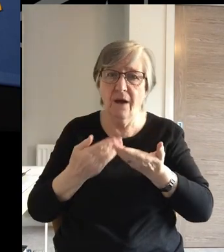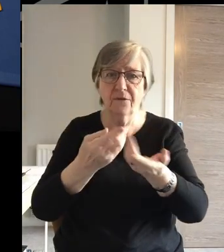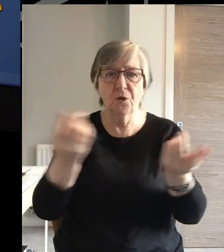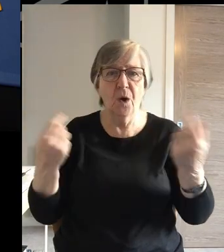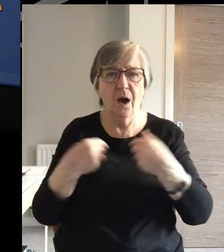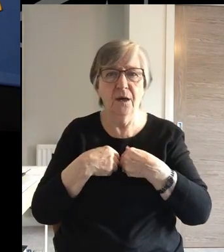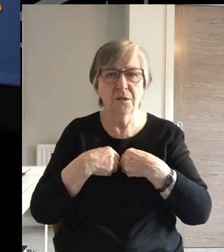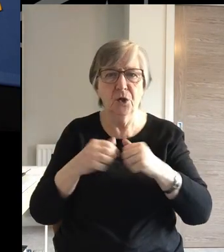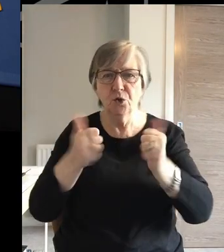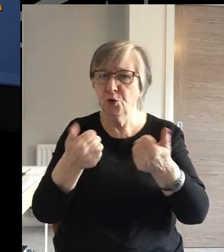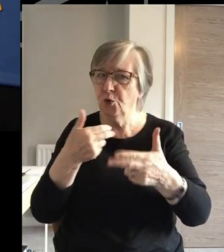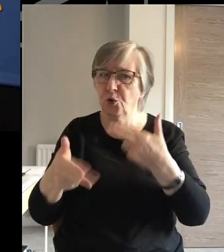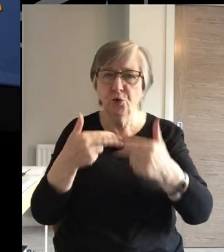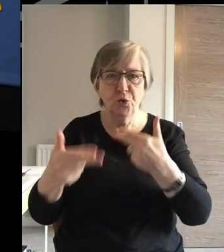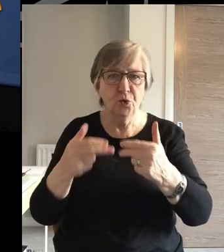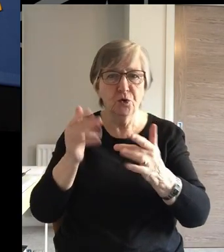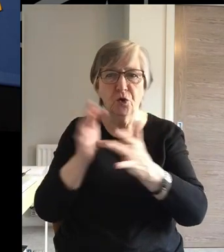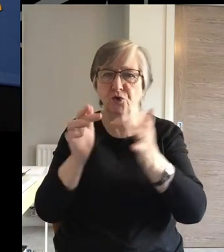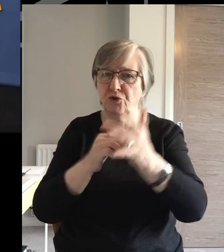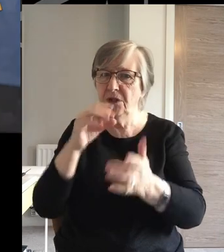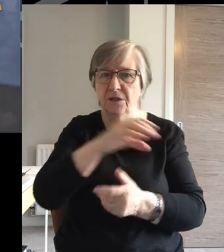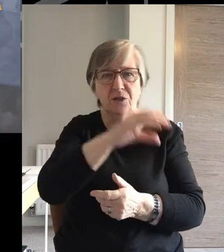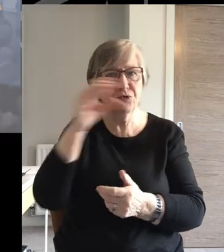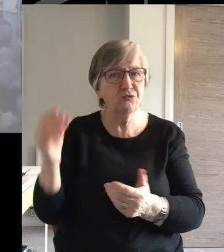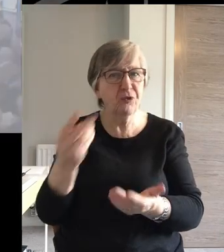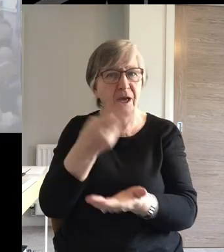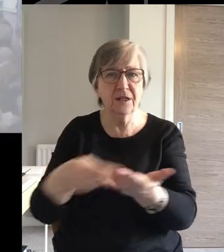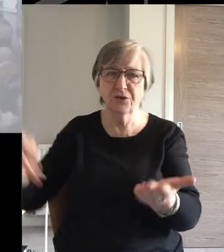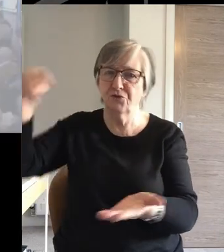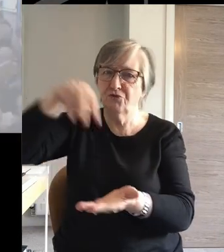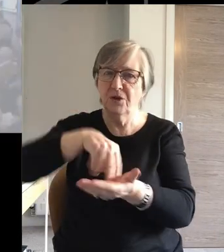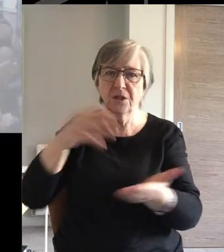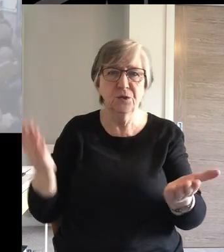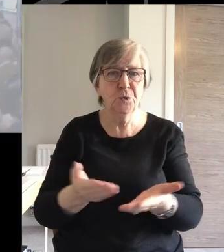good news. Jesus Christ is risen today.